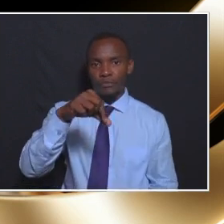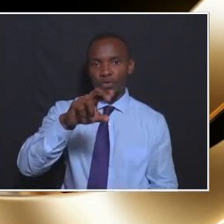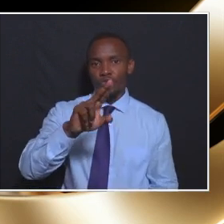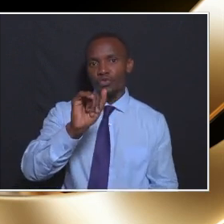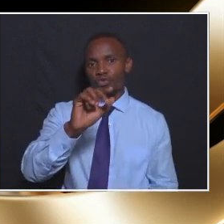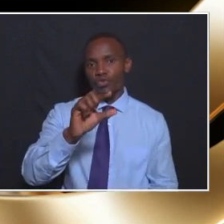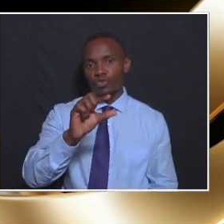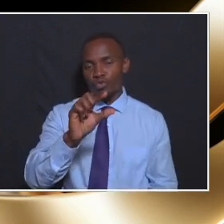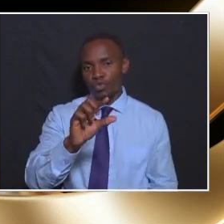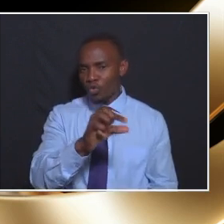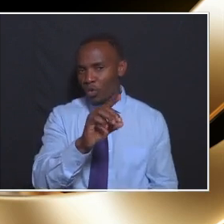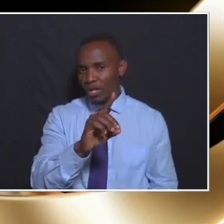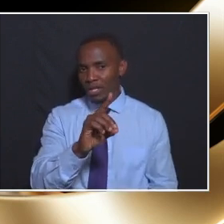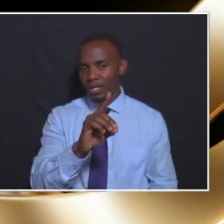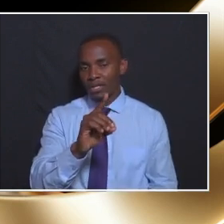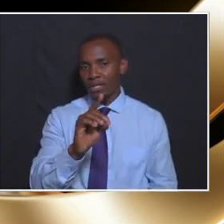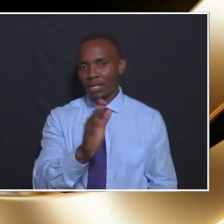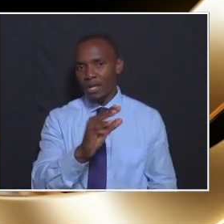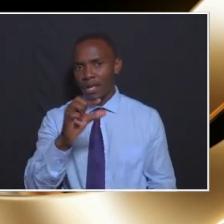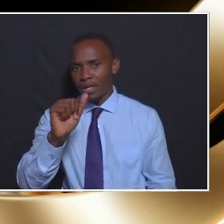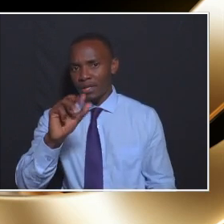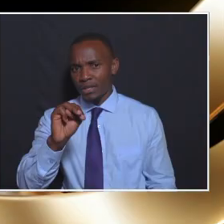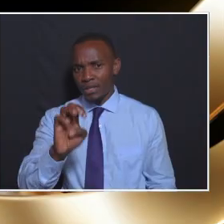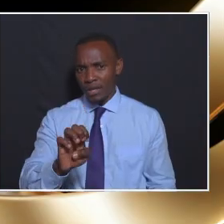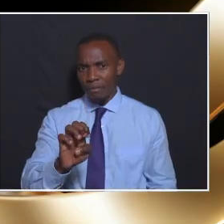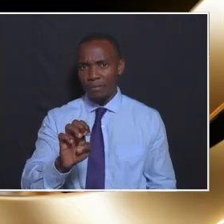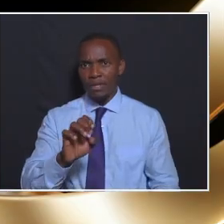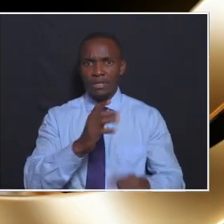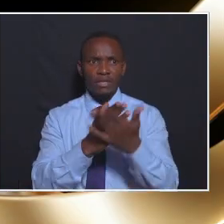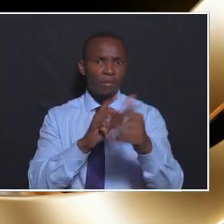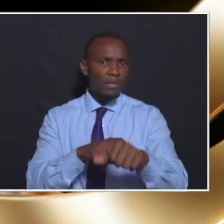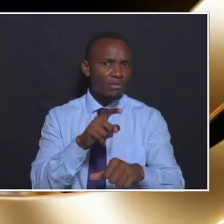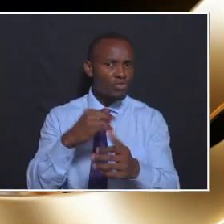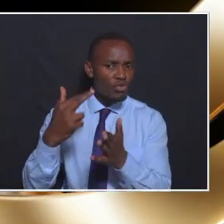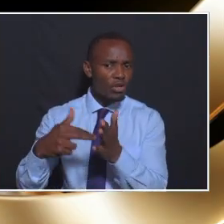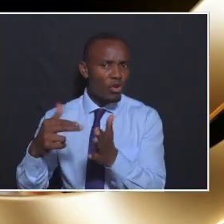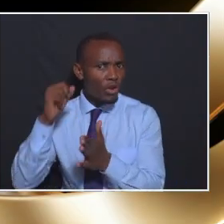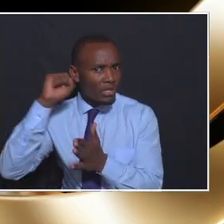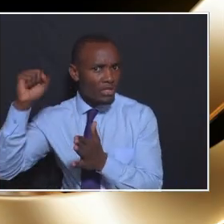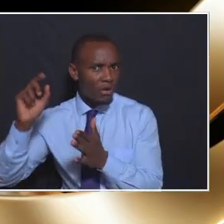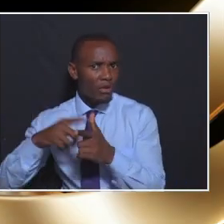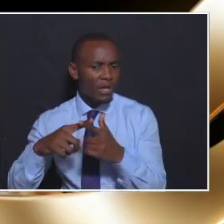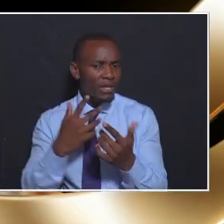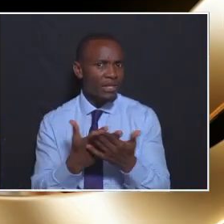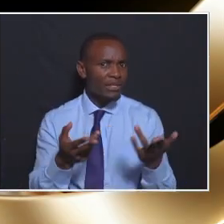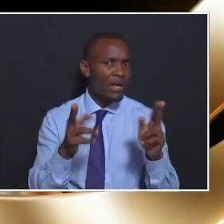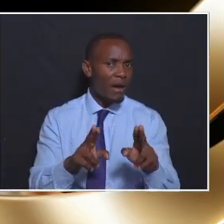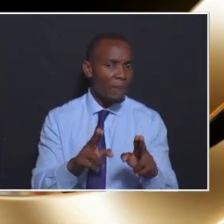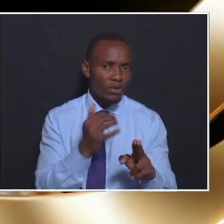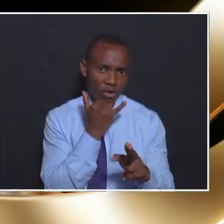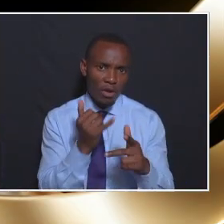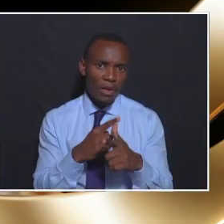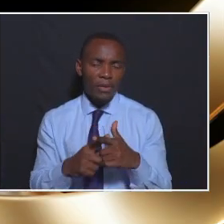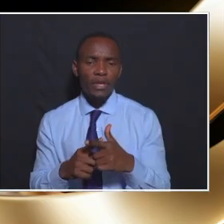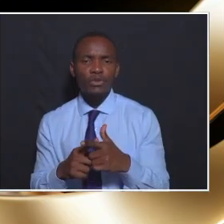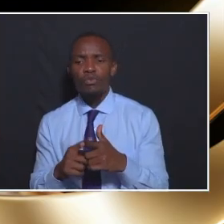sometimes when you're recording sound on set, things go horribly wrong. So you have to correct them. So you call the actors to come back. Please